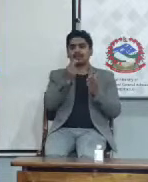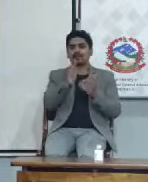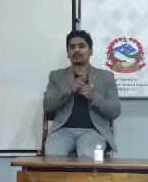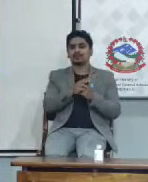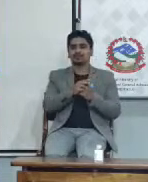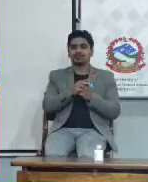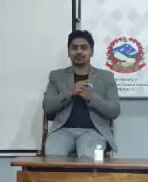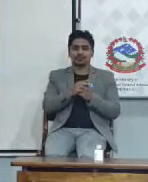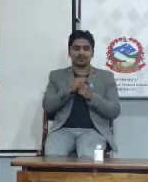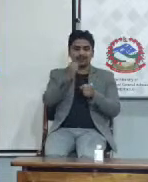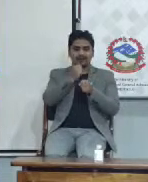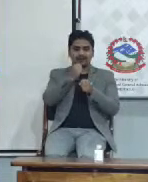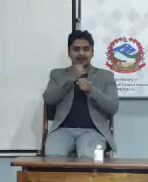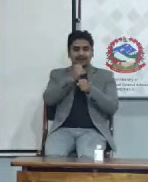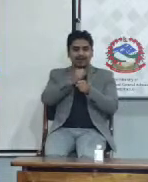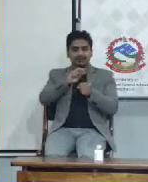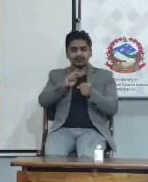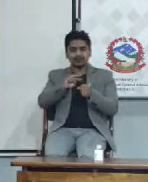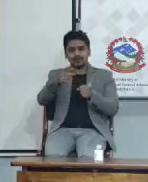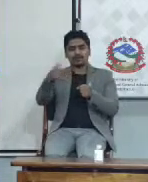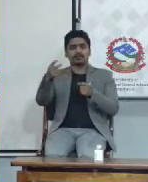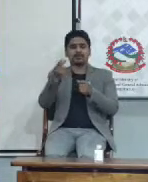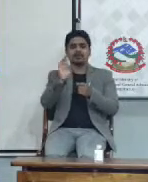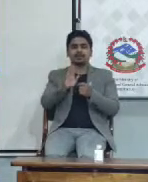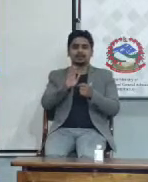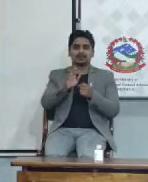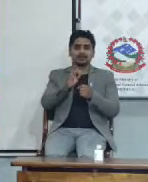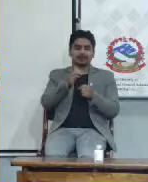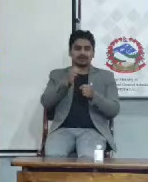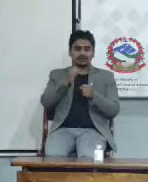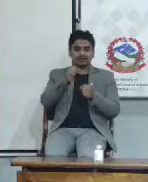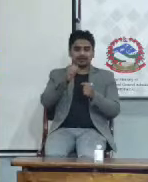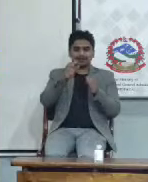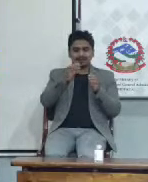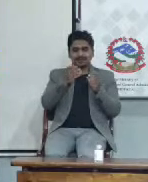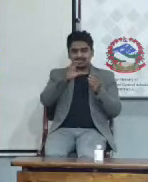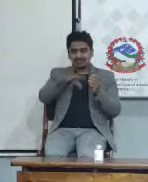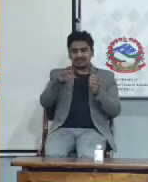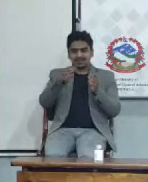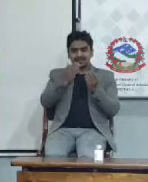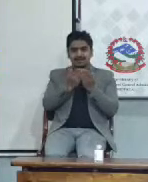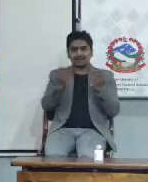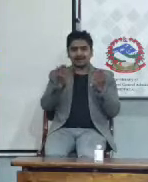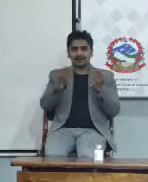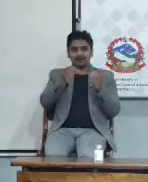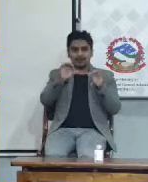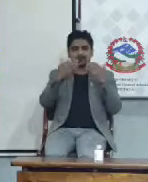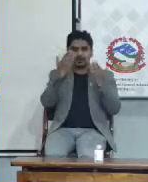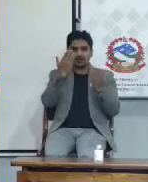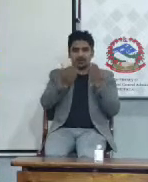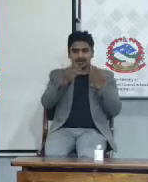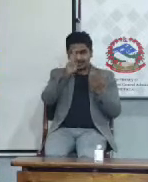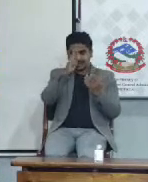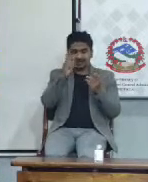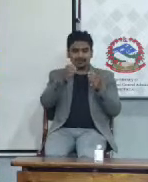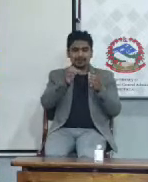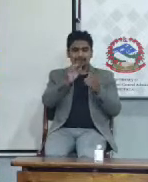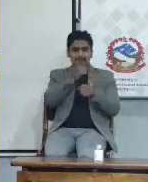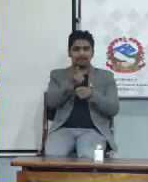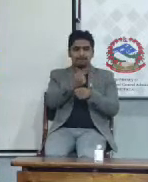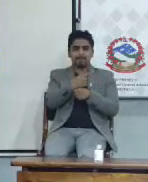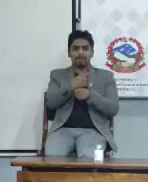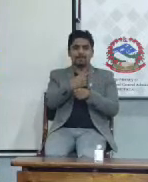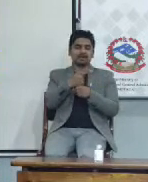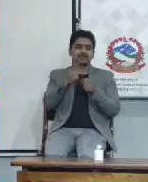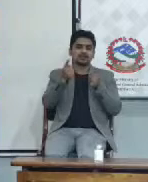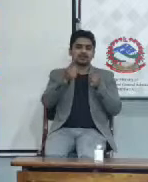is effective for one municipality or Kathmandu municipality. Kathmandu National Daily is useful, or the